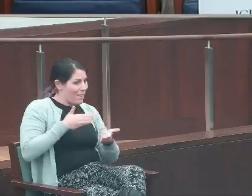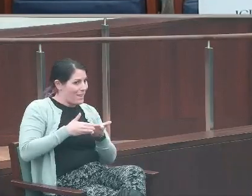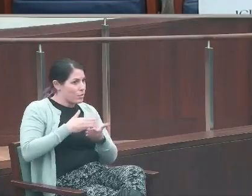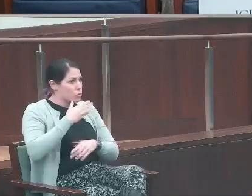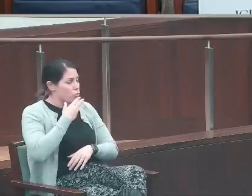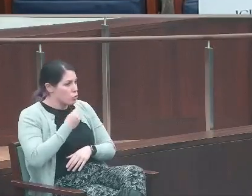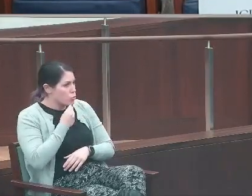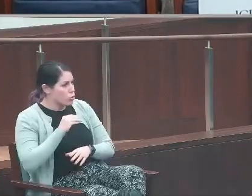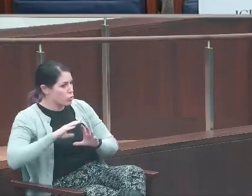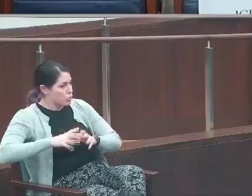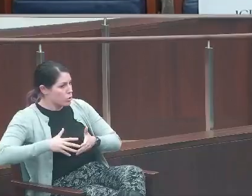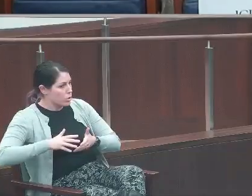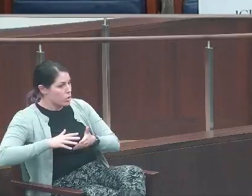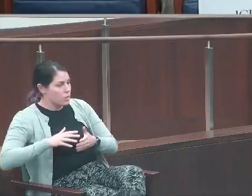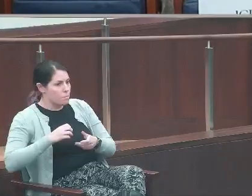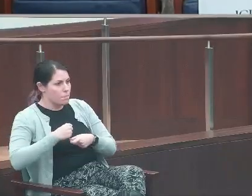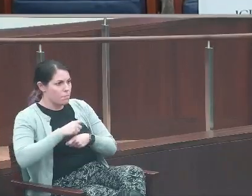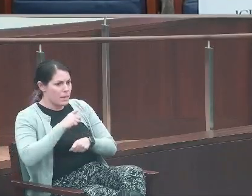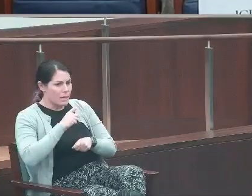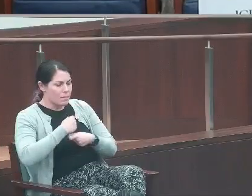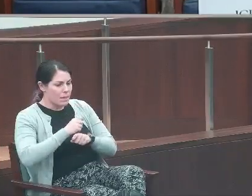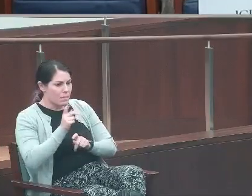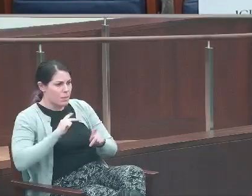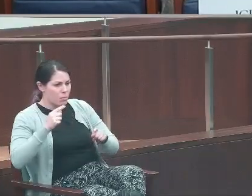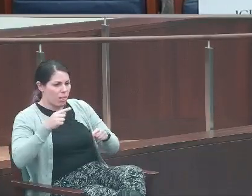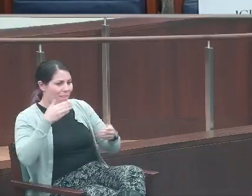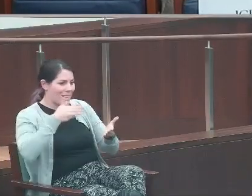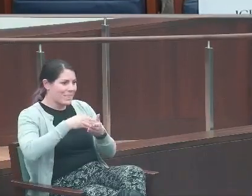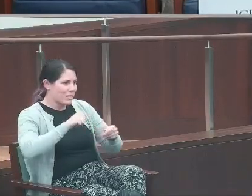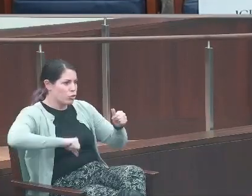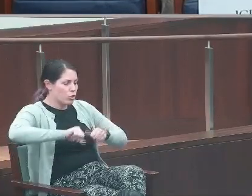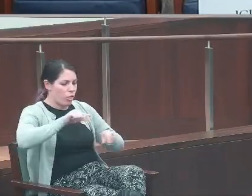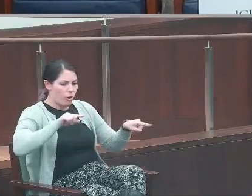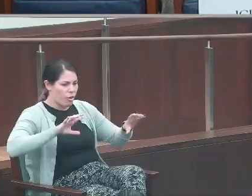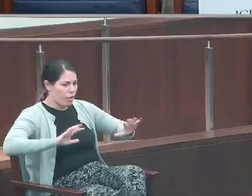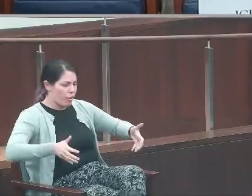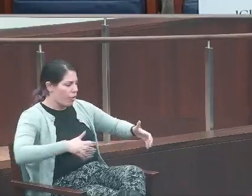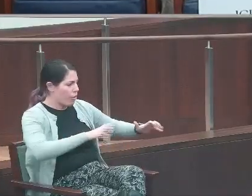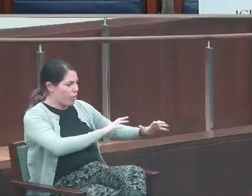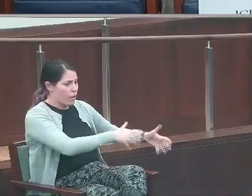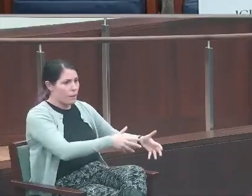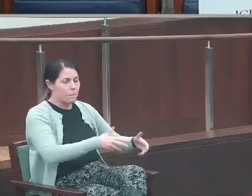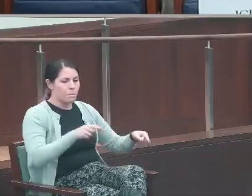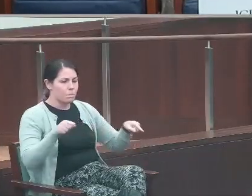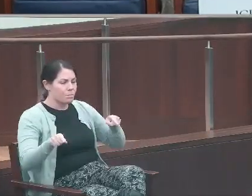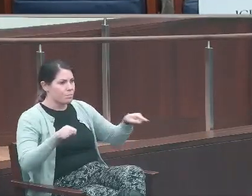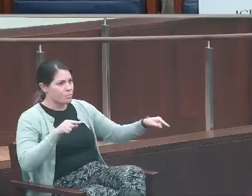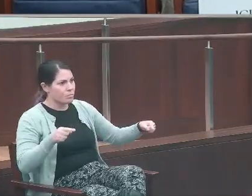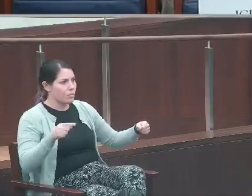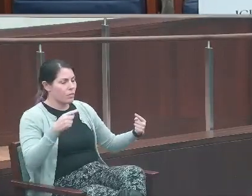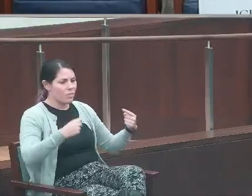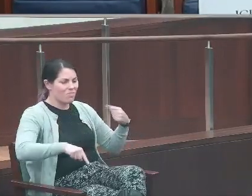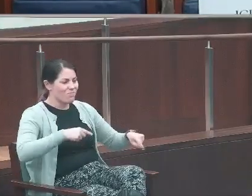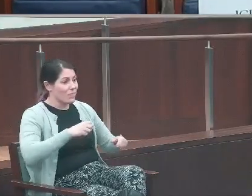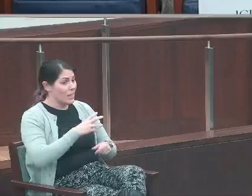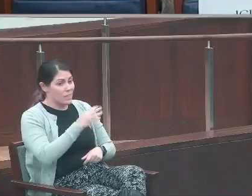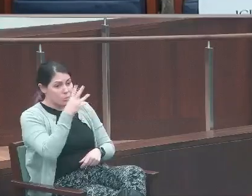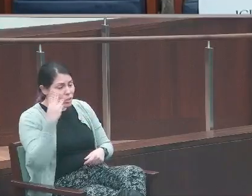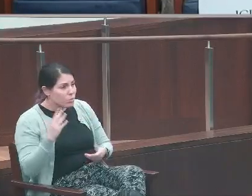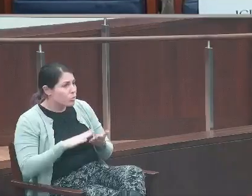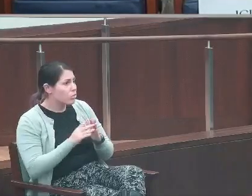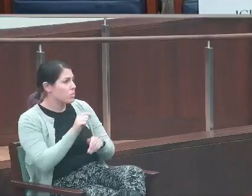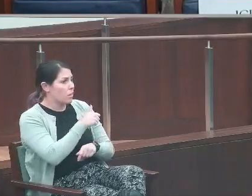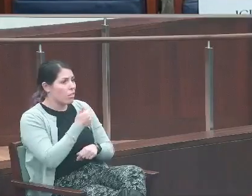us against one another, pitting us against the Black community, immigrants, and so many other different communities, which never mind the fact that our